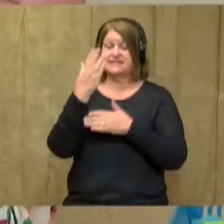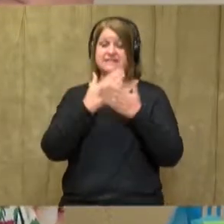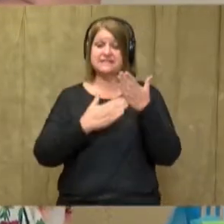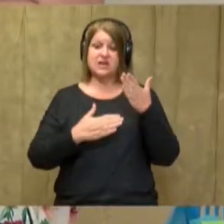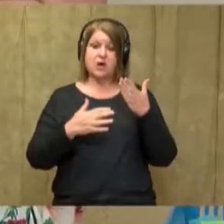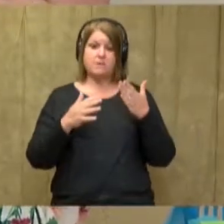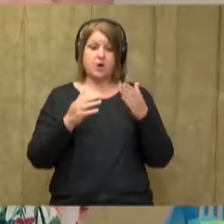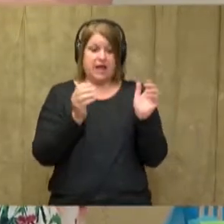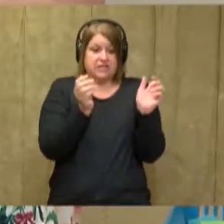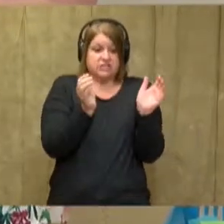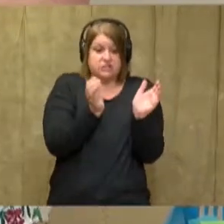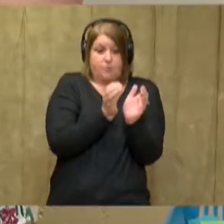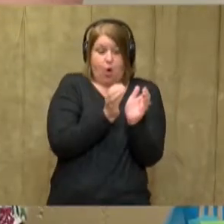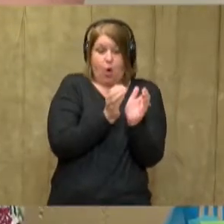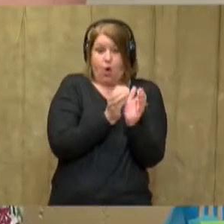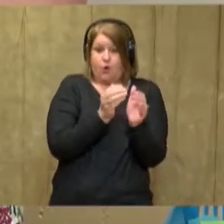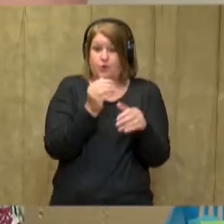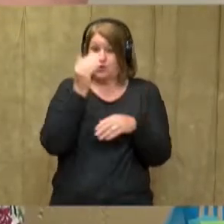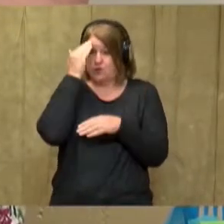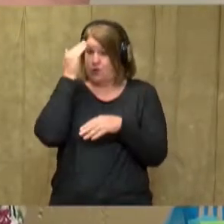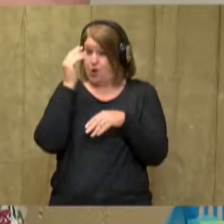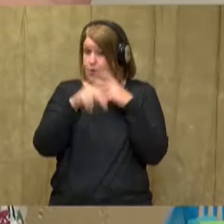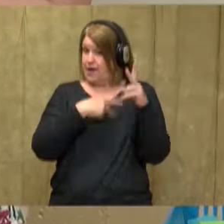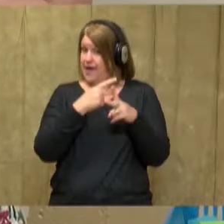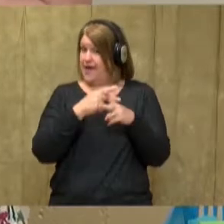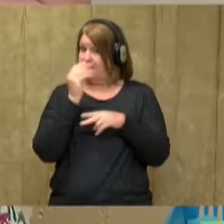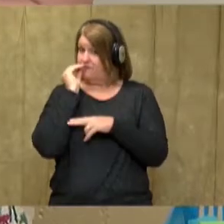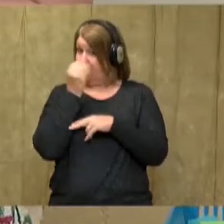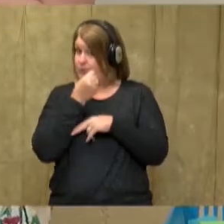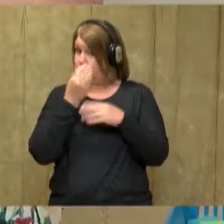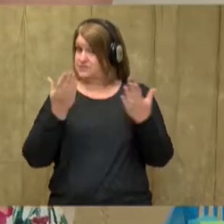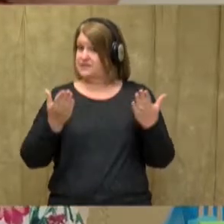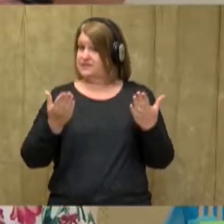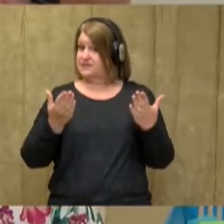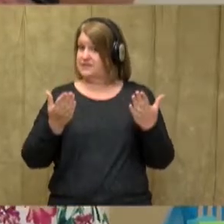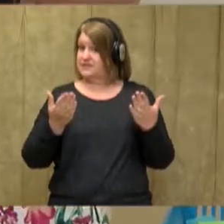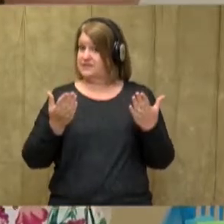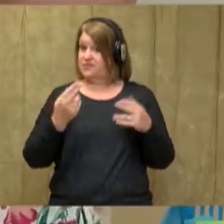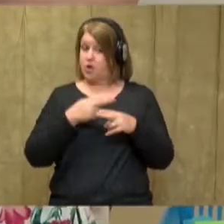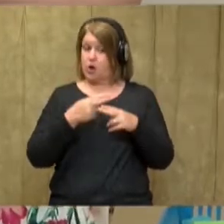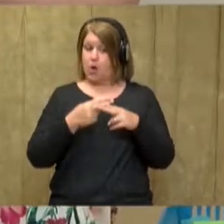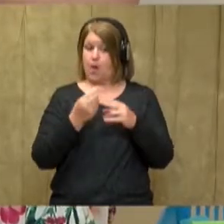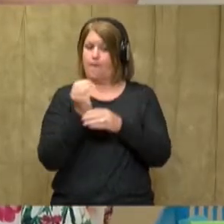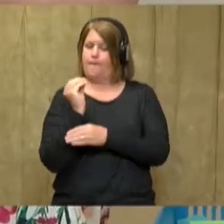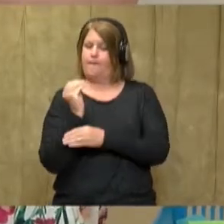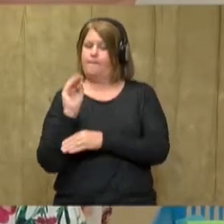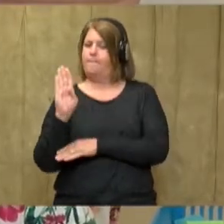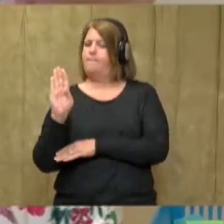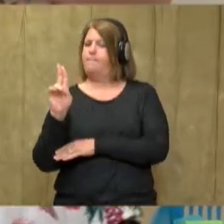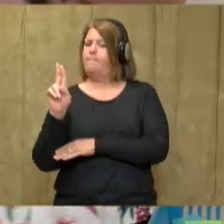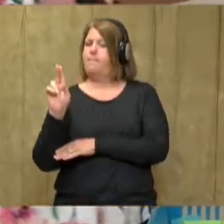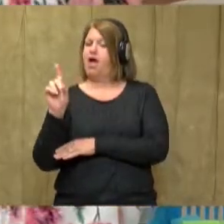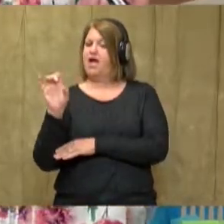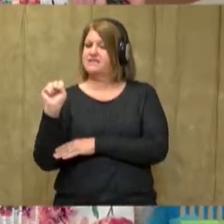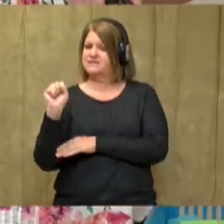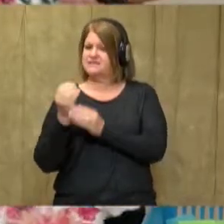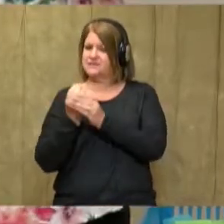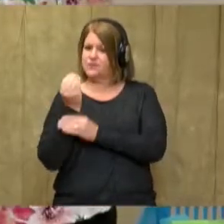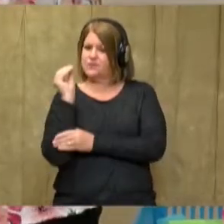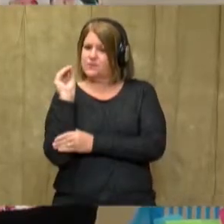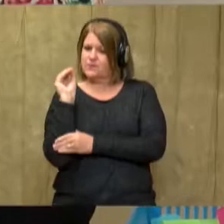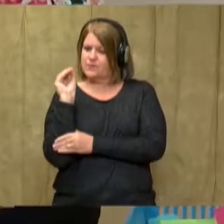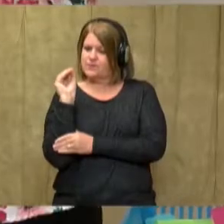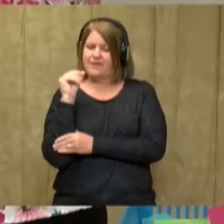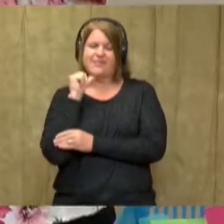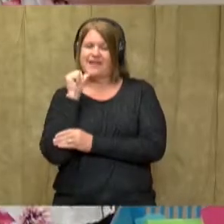kind of small. Do you know what those are called right there? Those are called buds. They haven't opened yet. So if you want to include